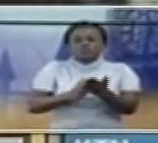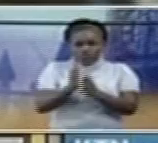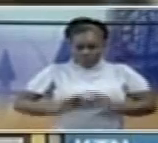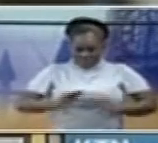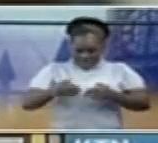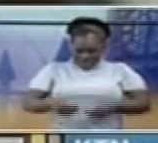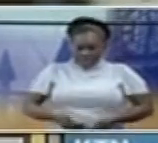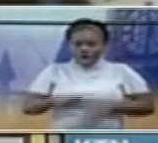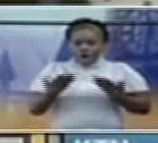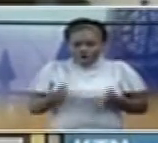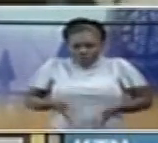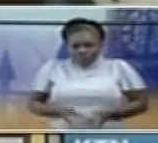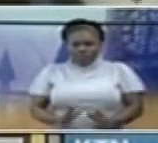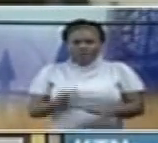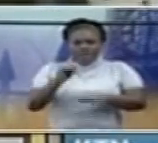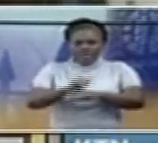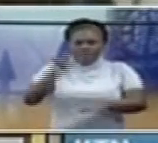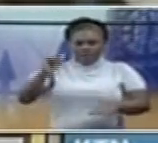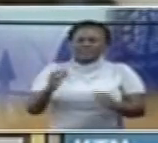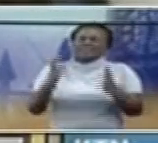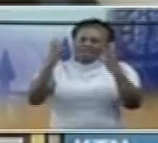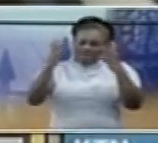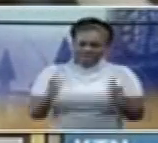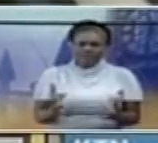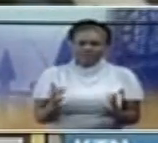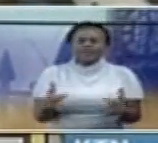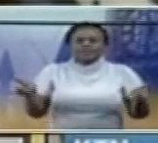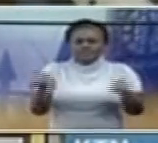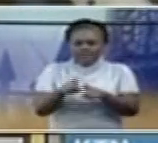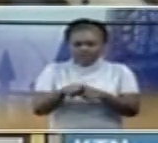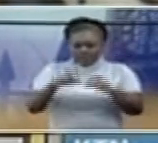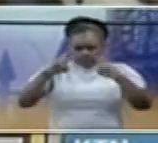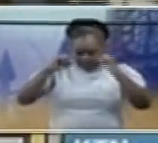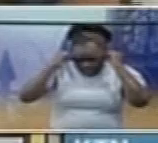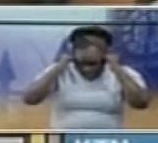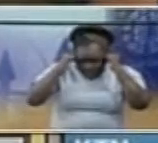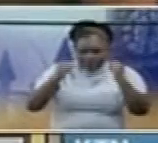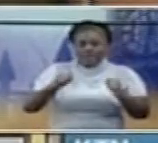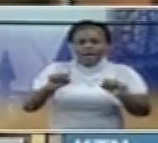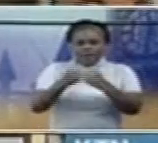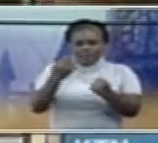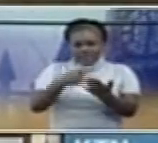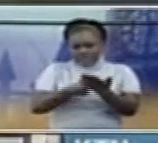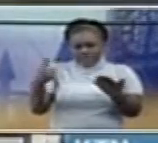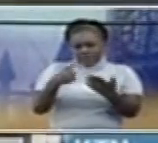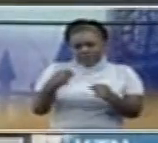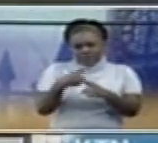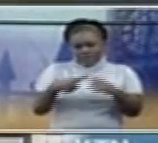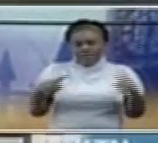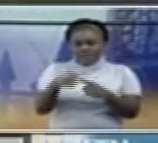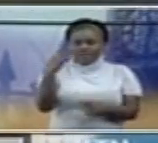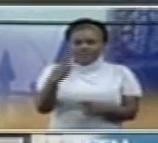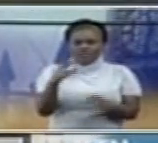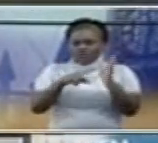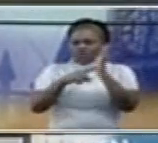childbirth. The impact on family members is devastating, as a study conducted in the last 3 years found. The